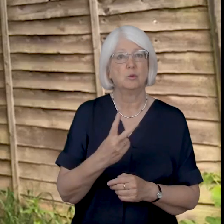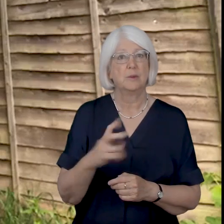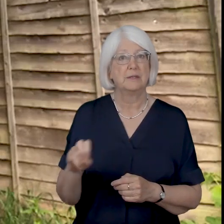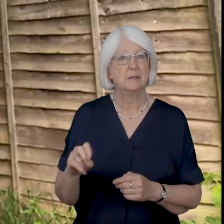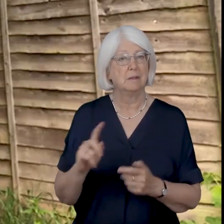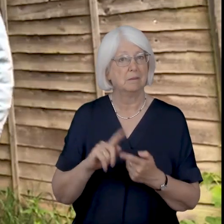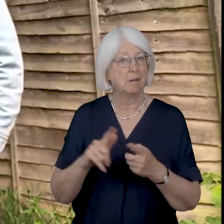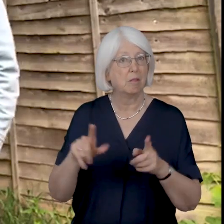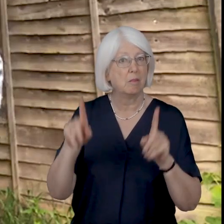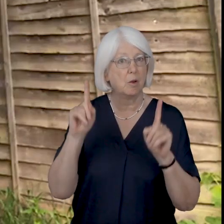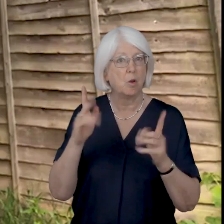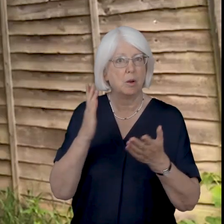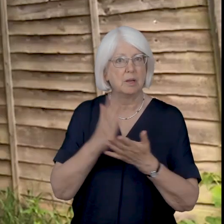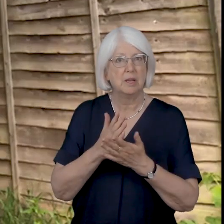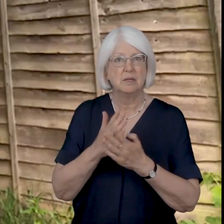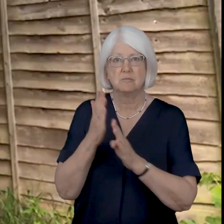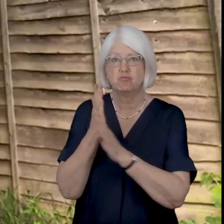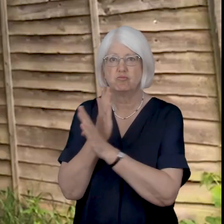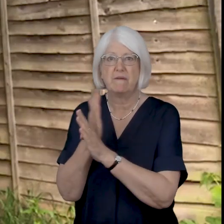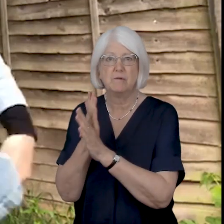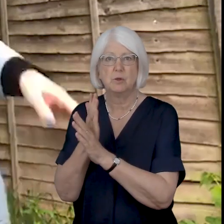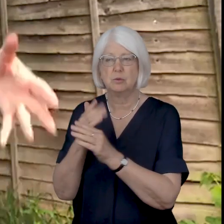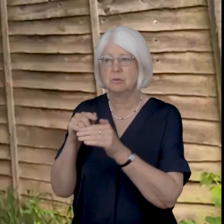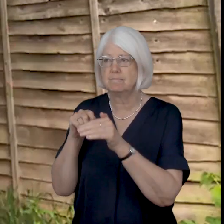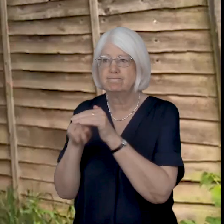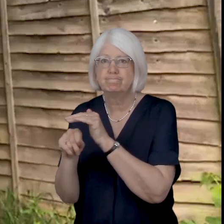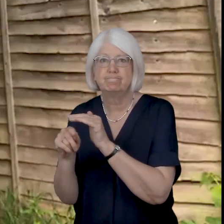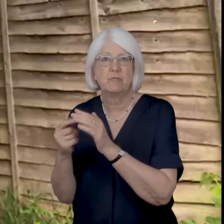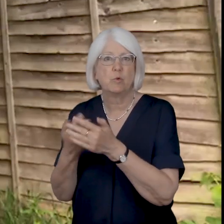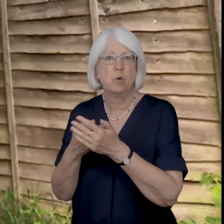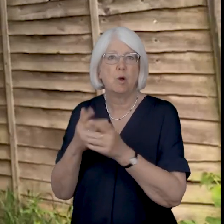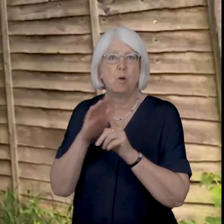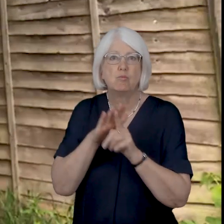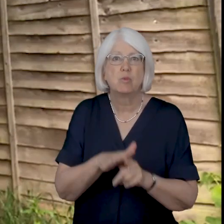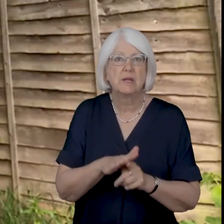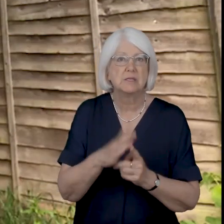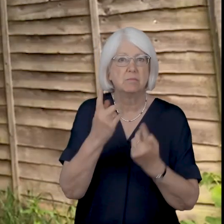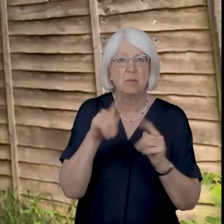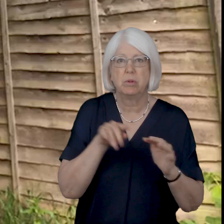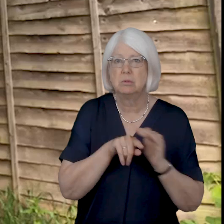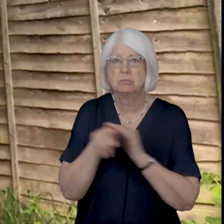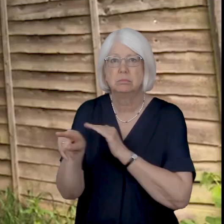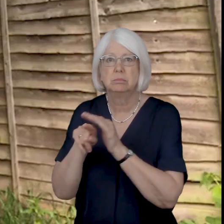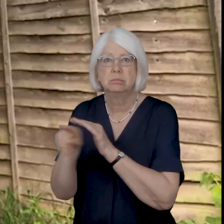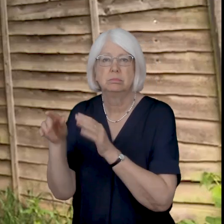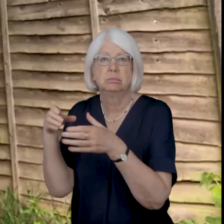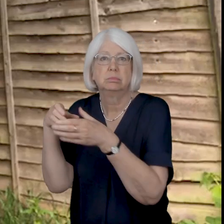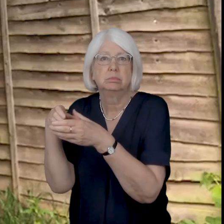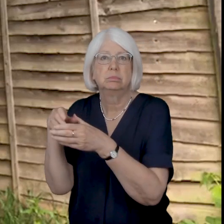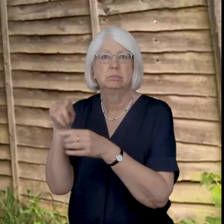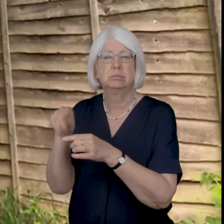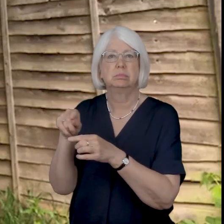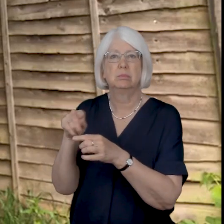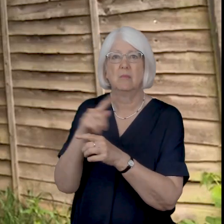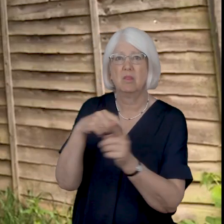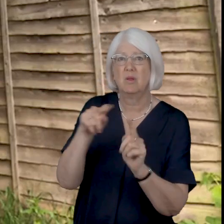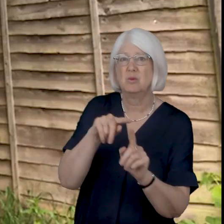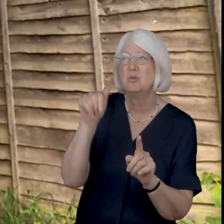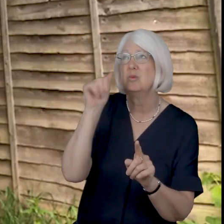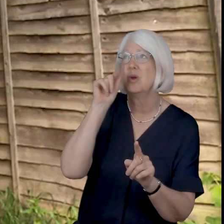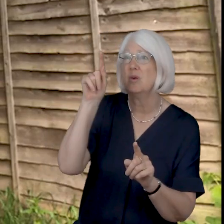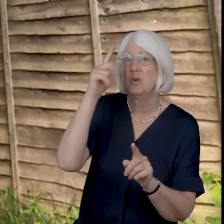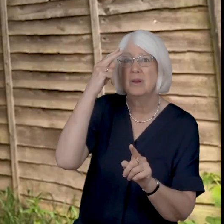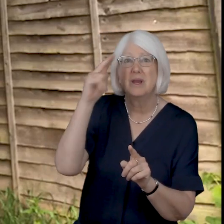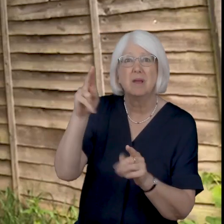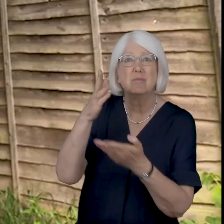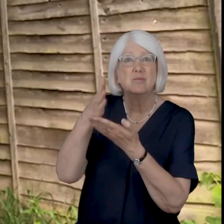The Lord is a refuge for the oppressed, a stronghold in times of trouble. Those who know your name trust